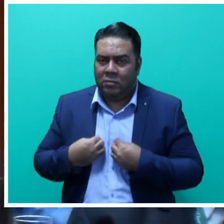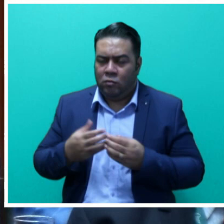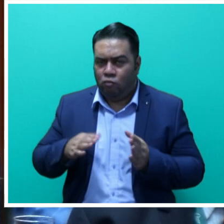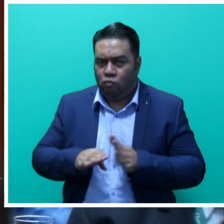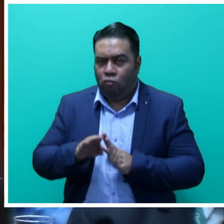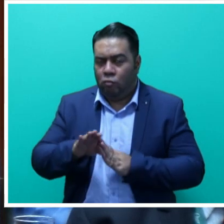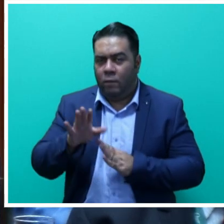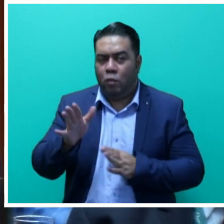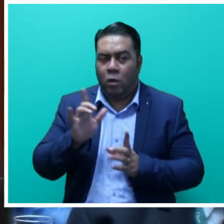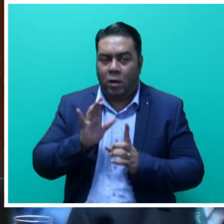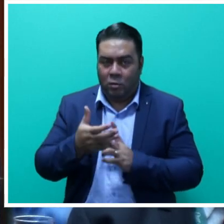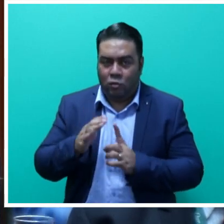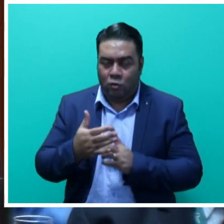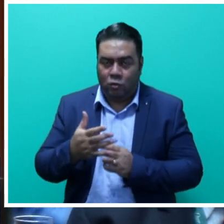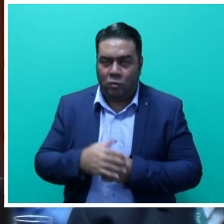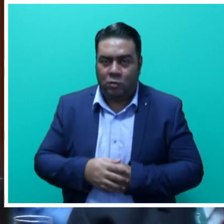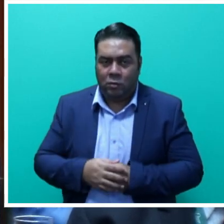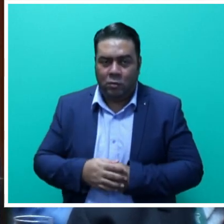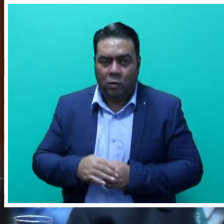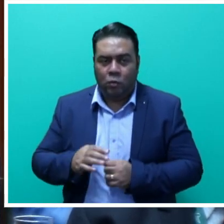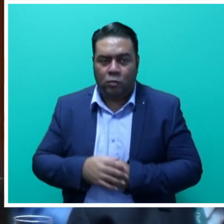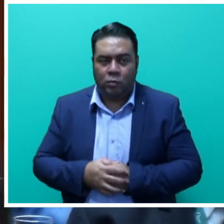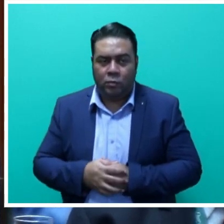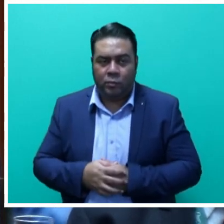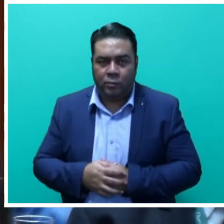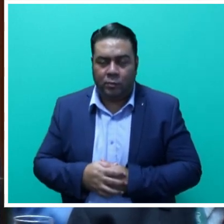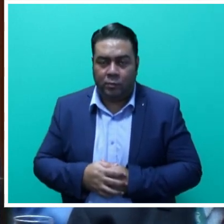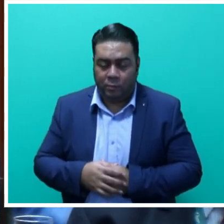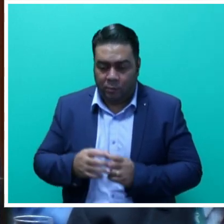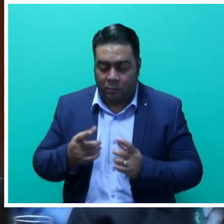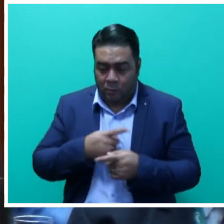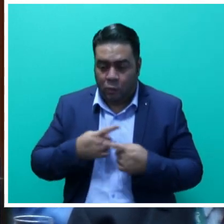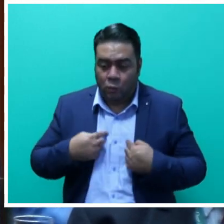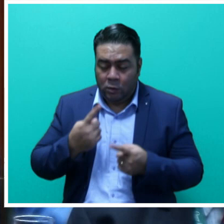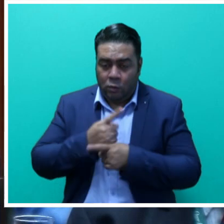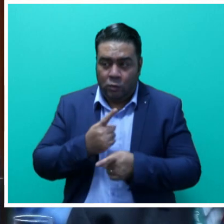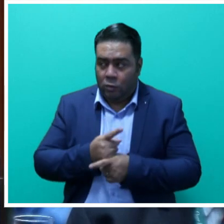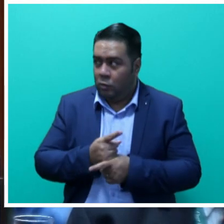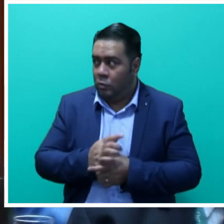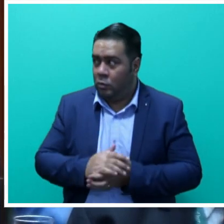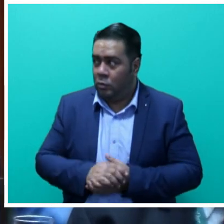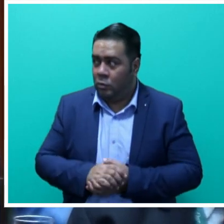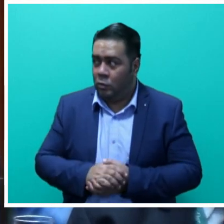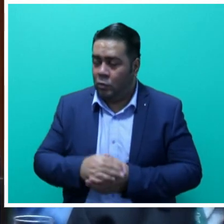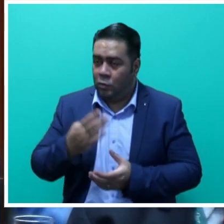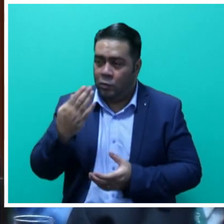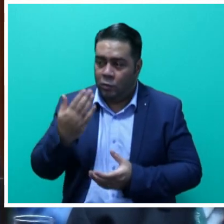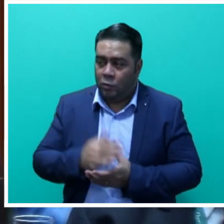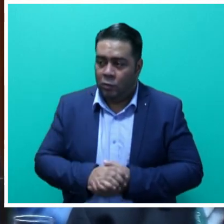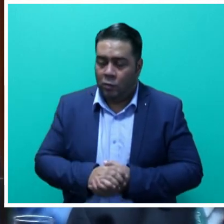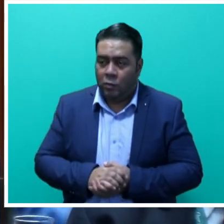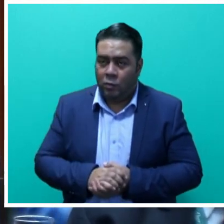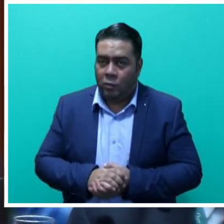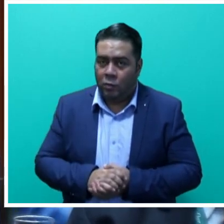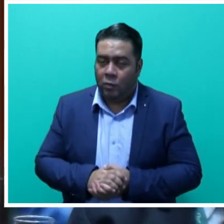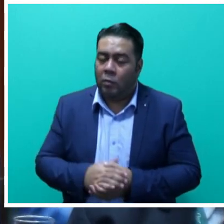social, and cultural sustainability of tourism assets. As we speak, a lot of people in Vanua Levu are